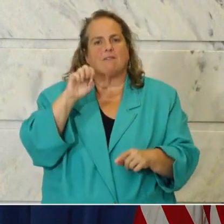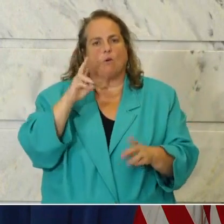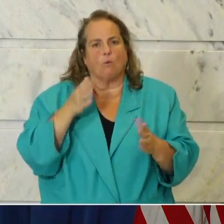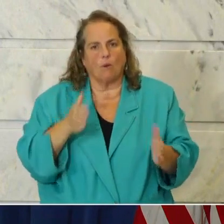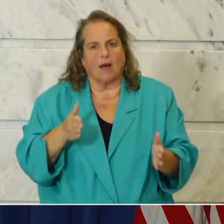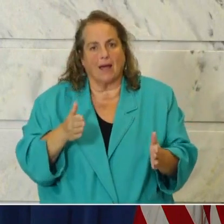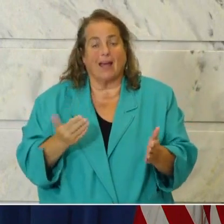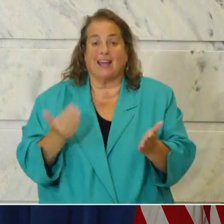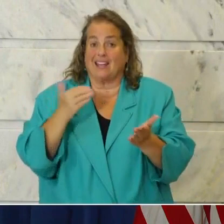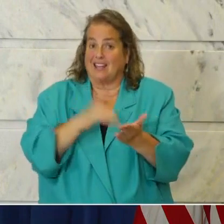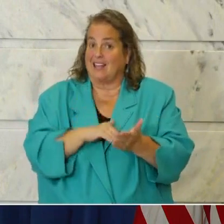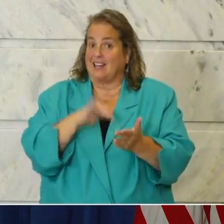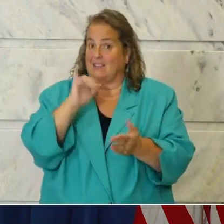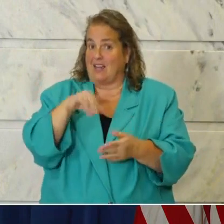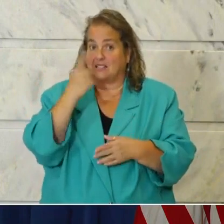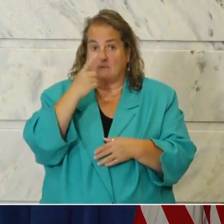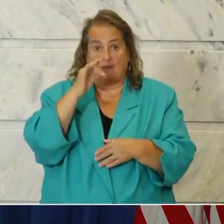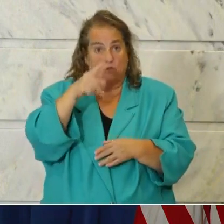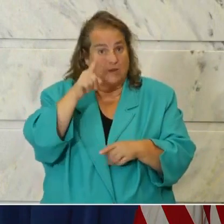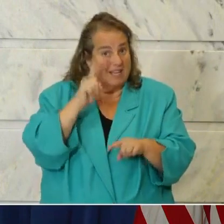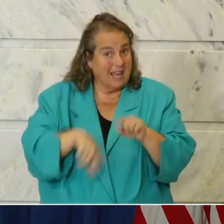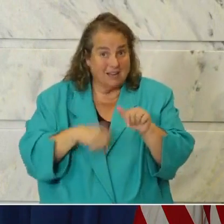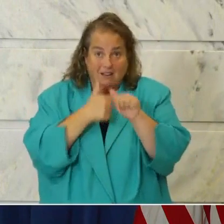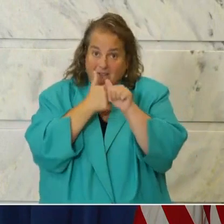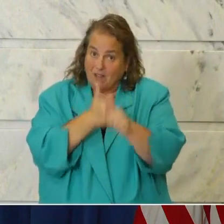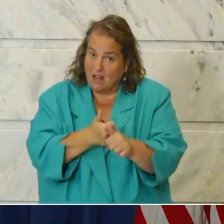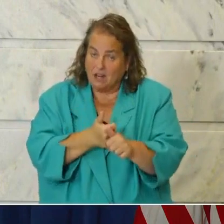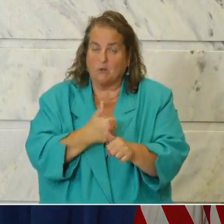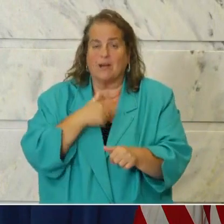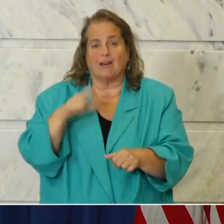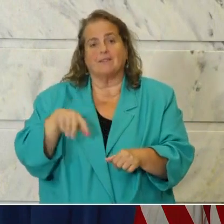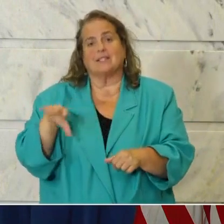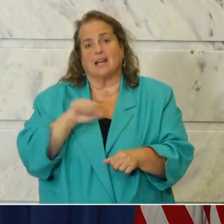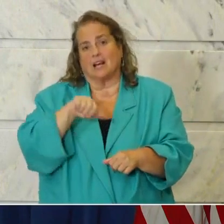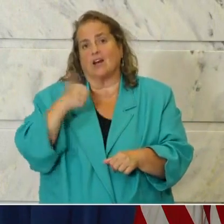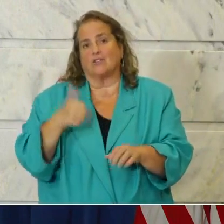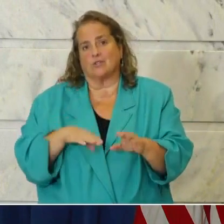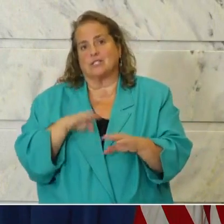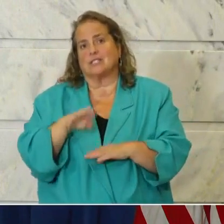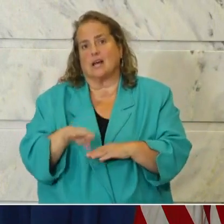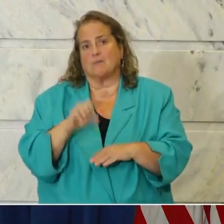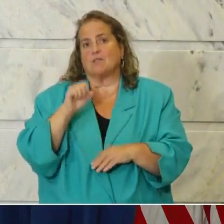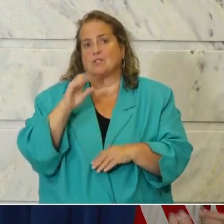that if folks can't follow, we'll have to take other steps. So, Latasha.